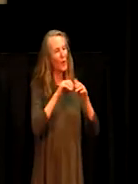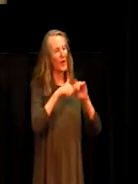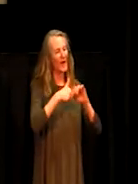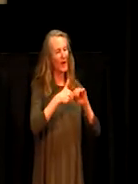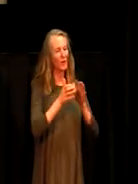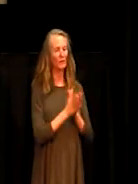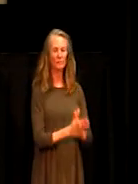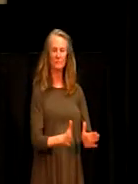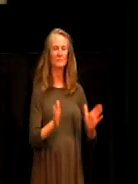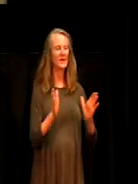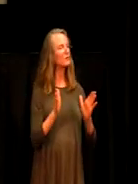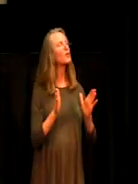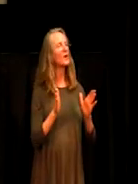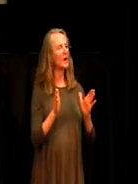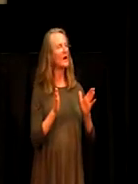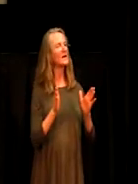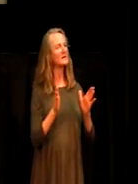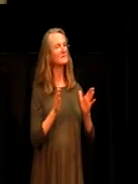generalize